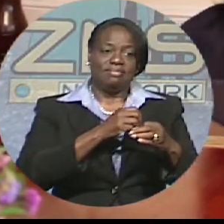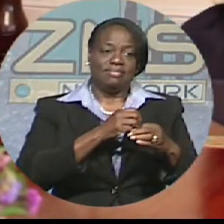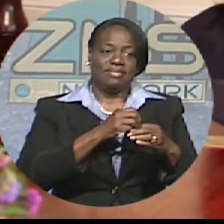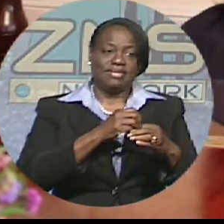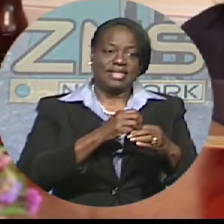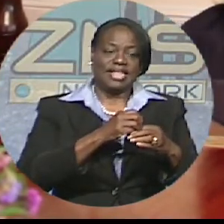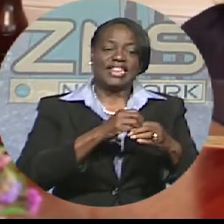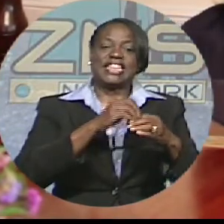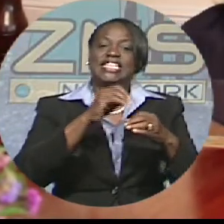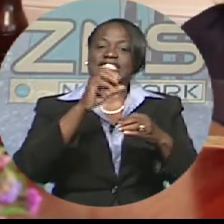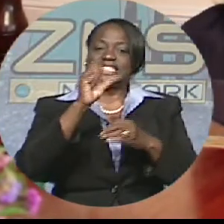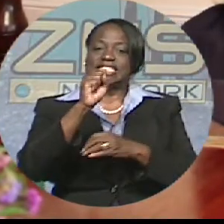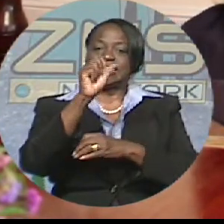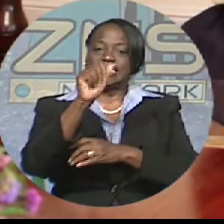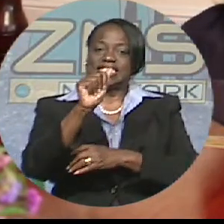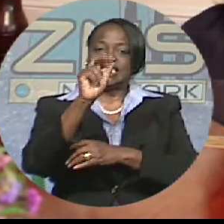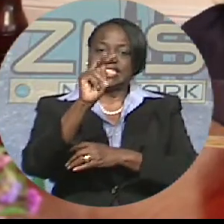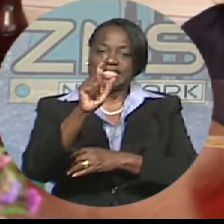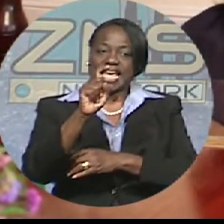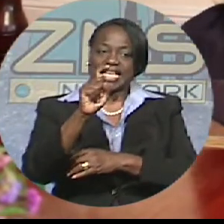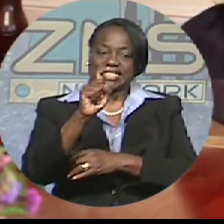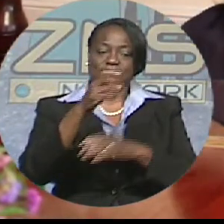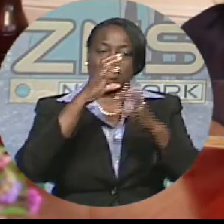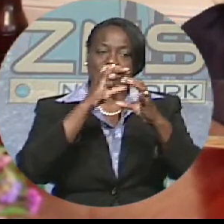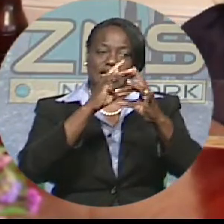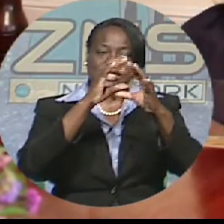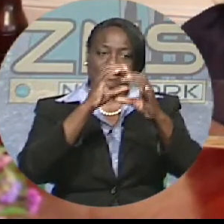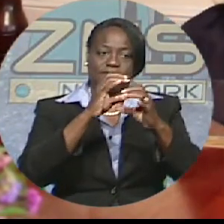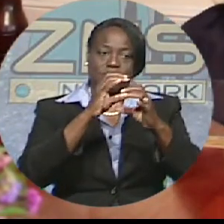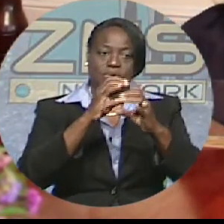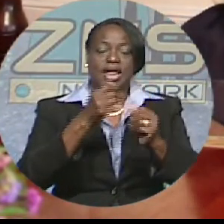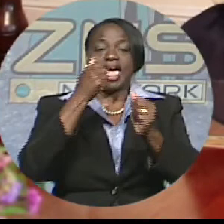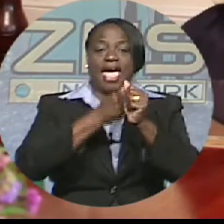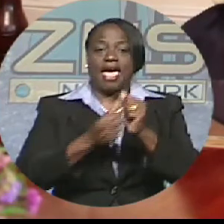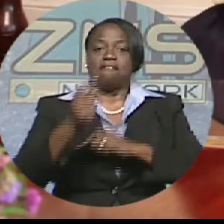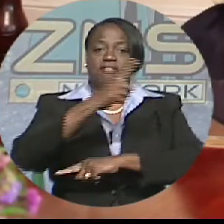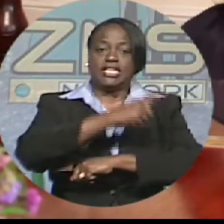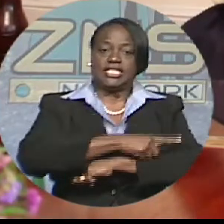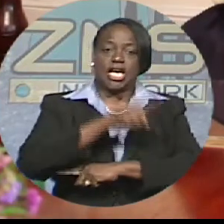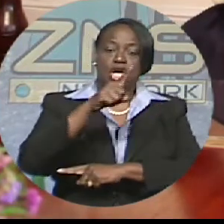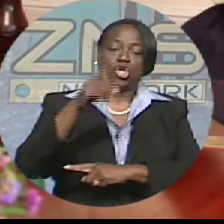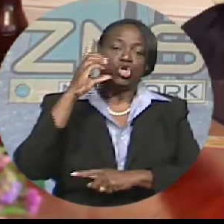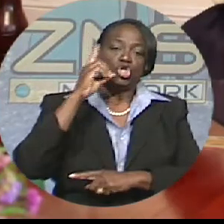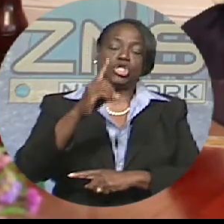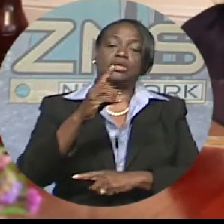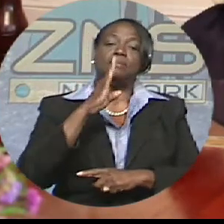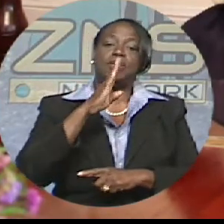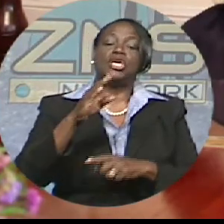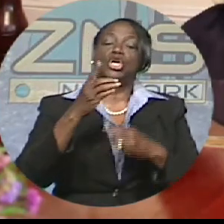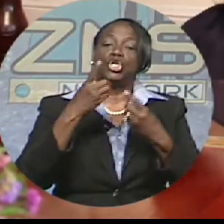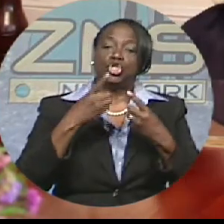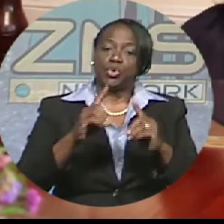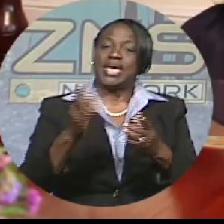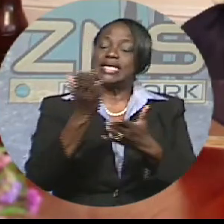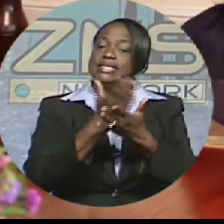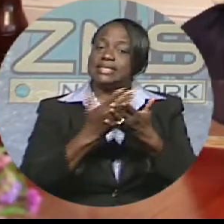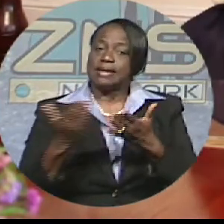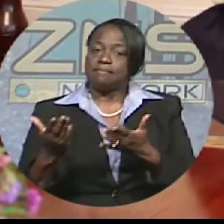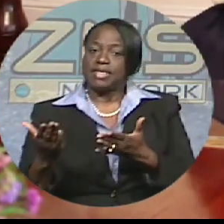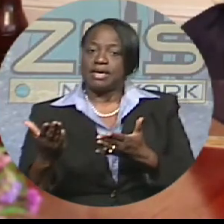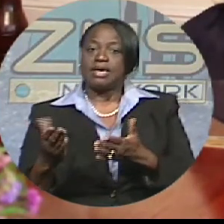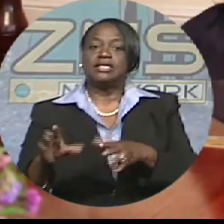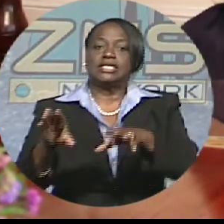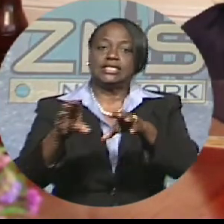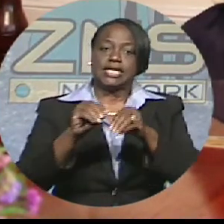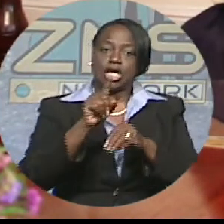ago. So every single day you should be doing something that takes you towards where you say you want to